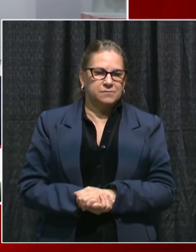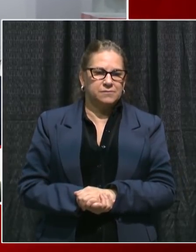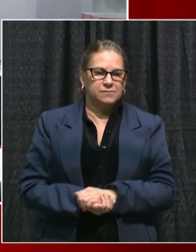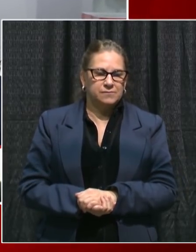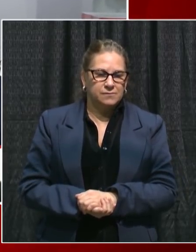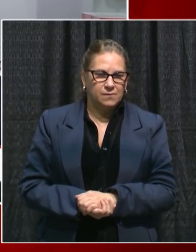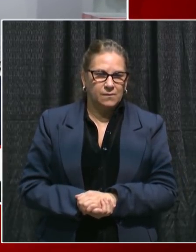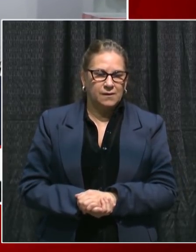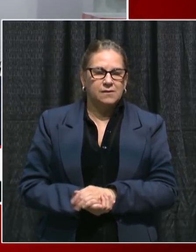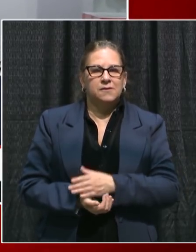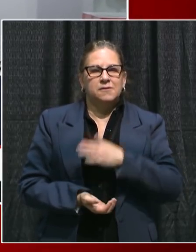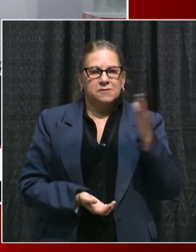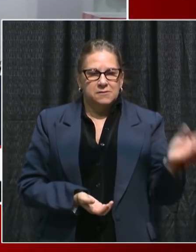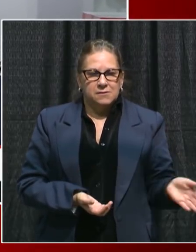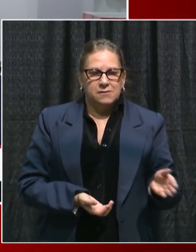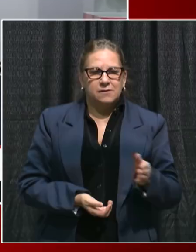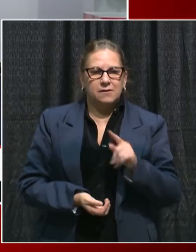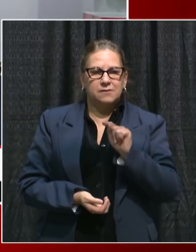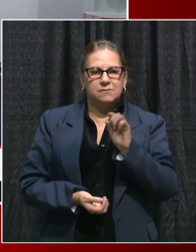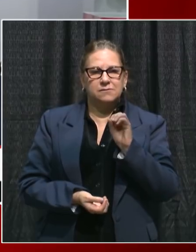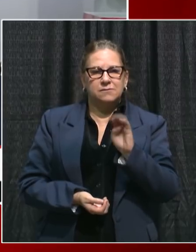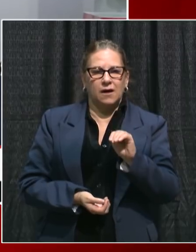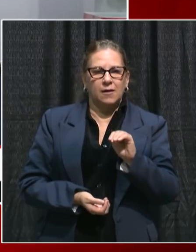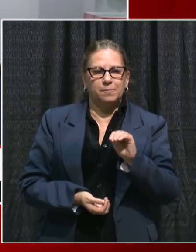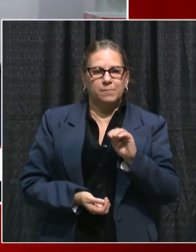Tom Sherwood.